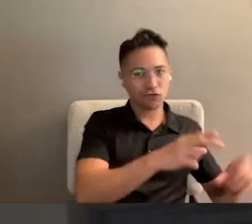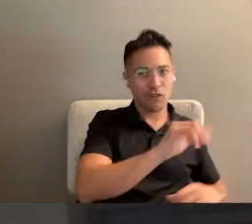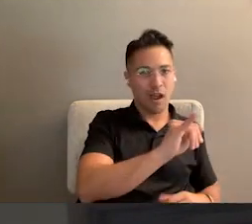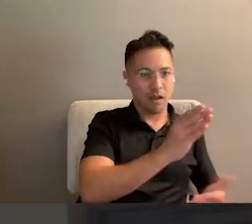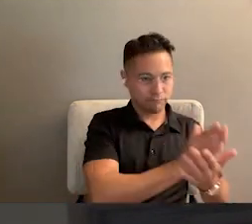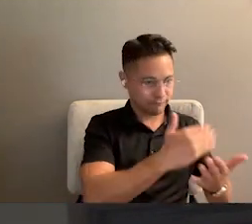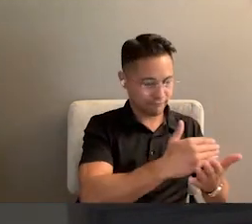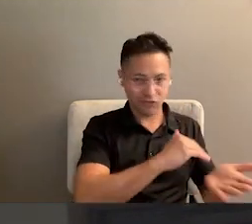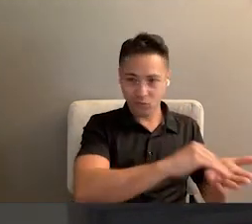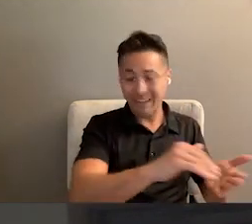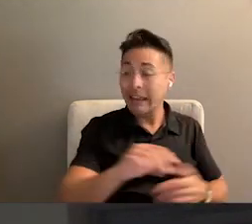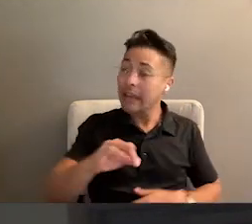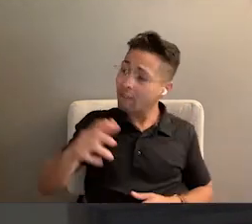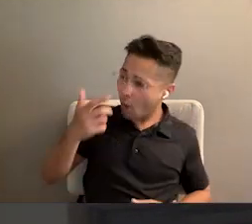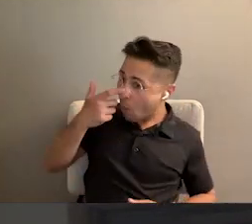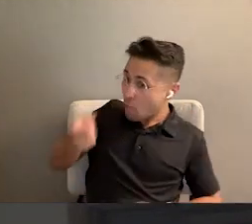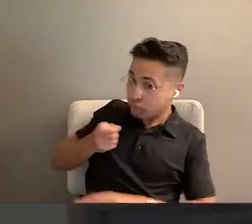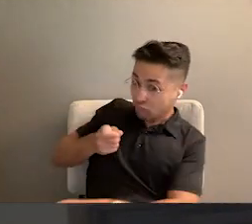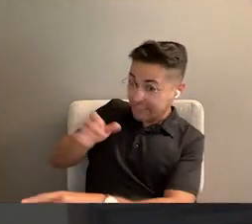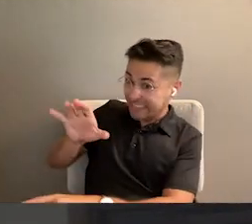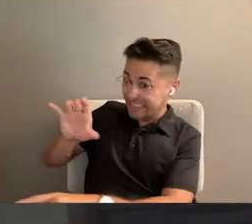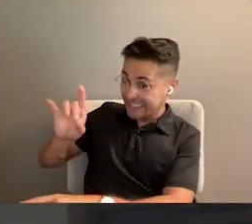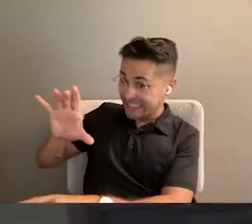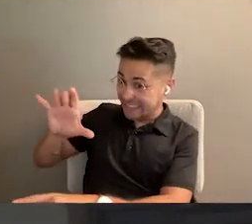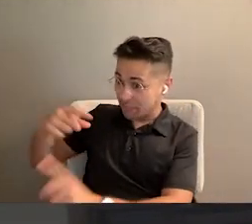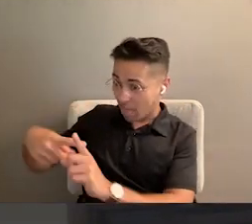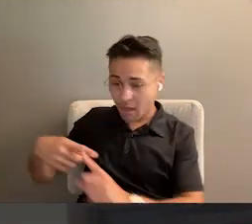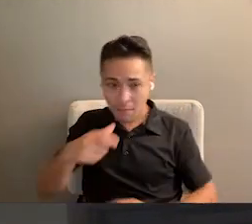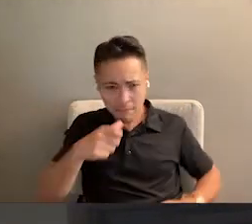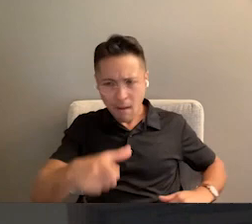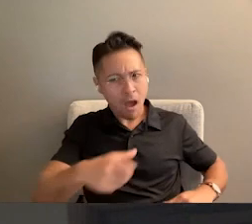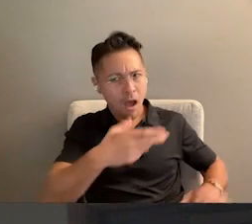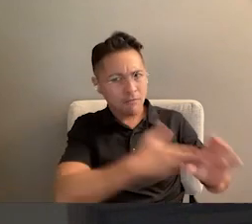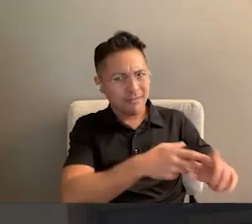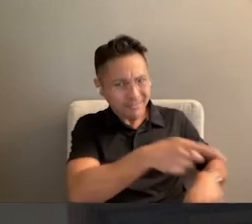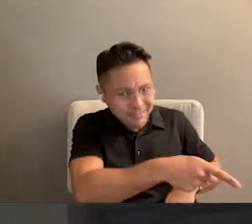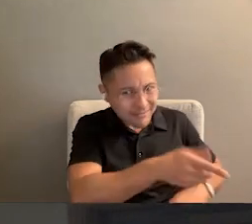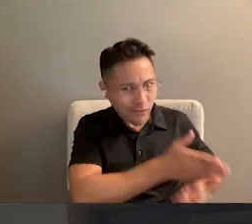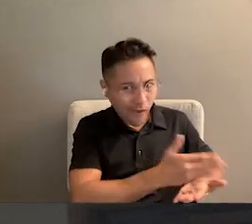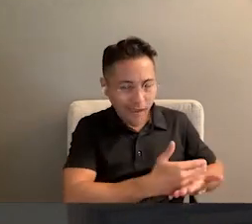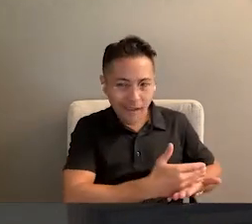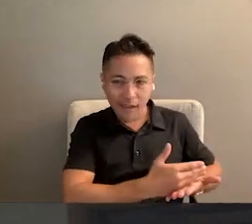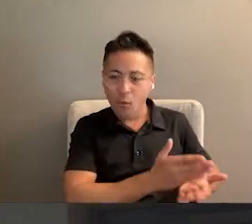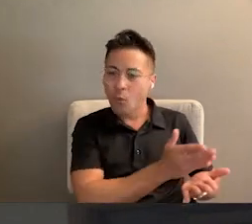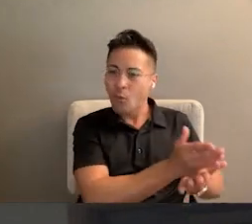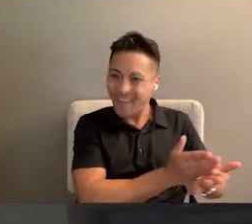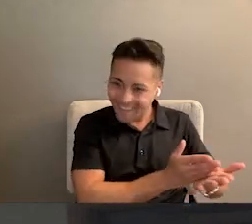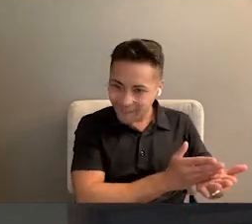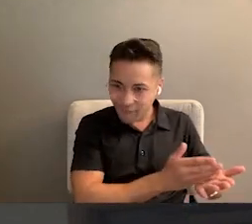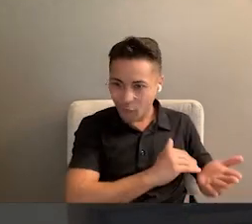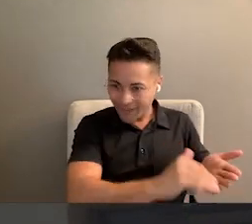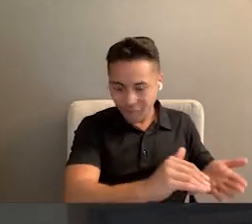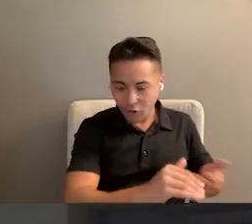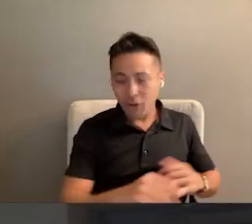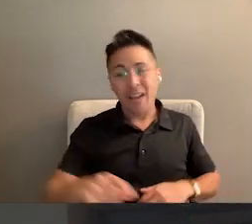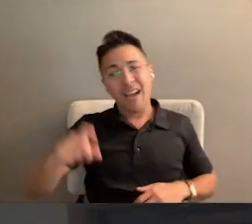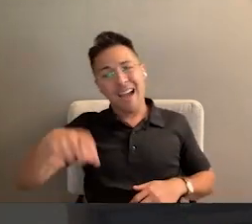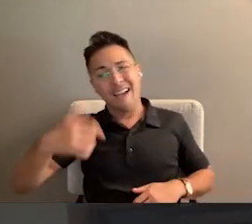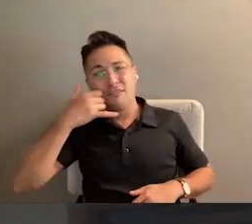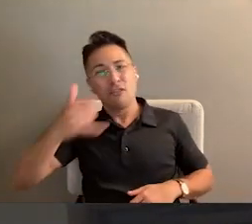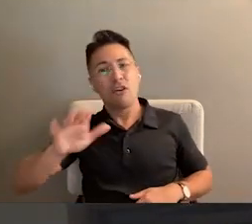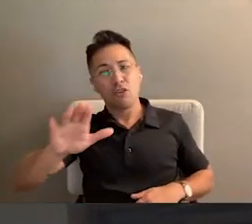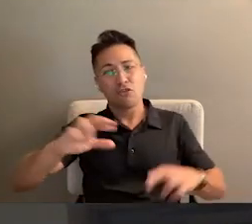The first thing is that you have to be on the iBudget waiver. If you're interested in CDC Plus and you're not already on the iBudget